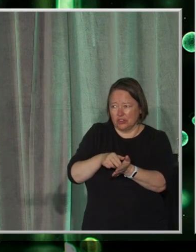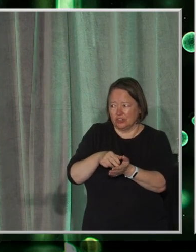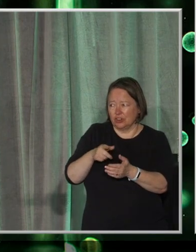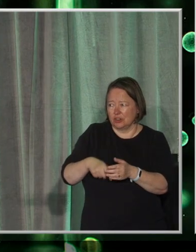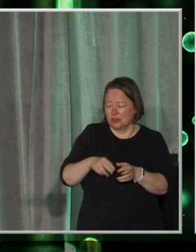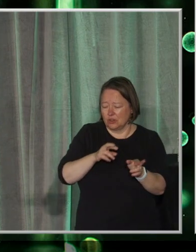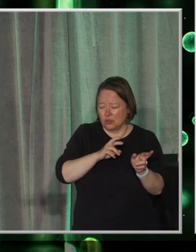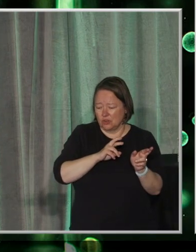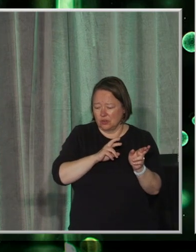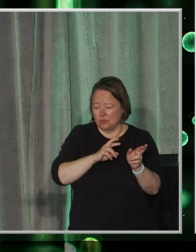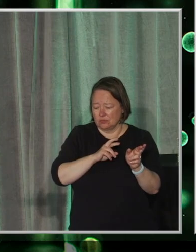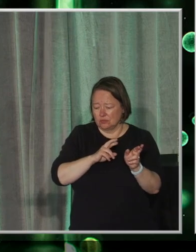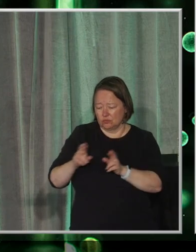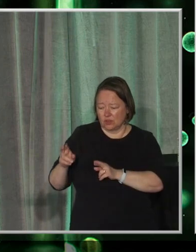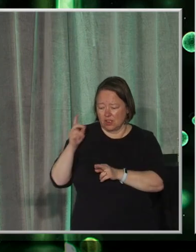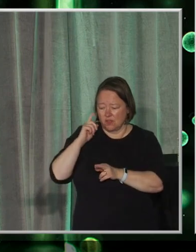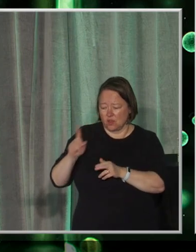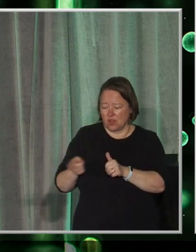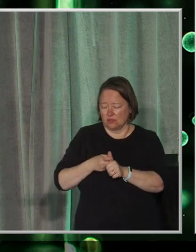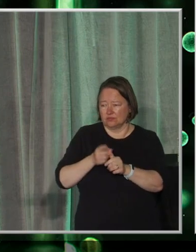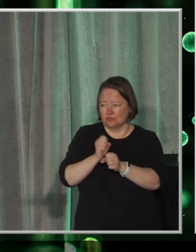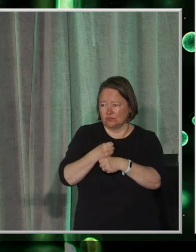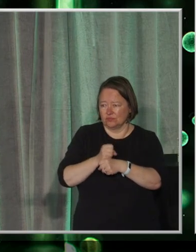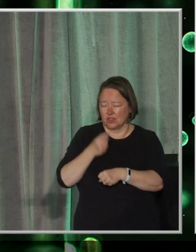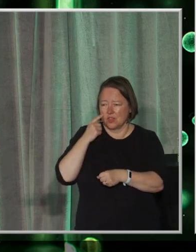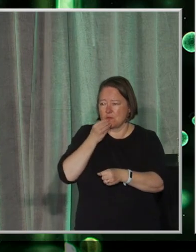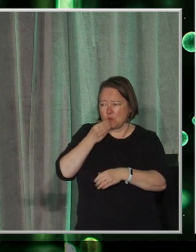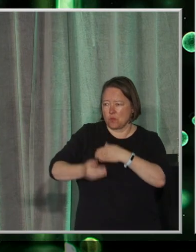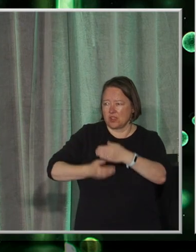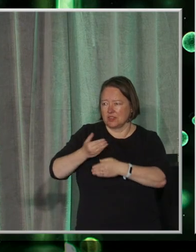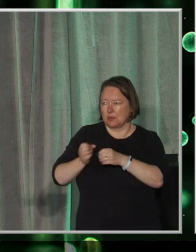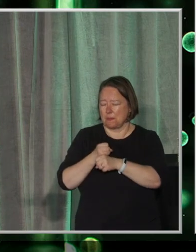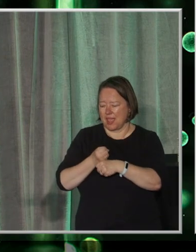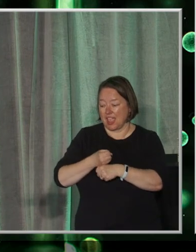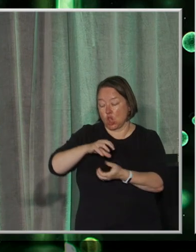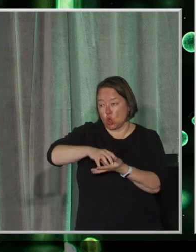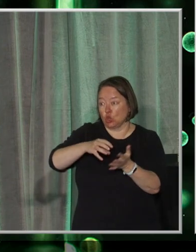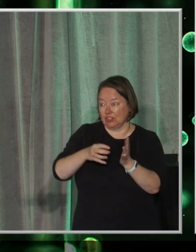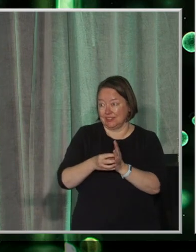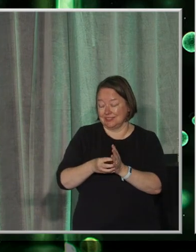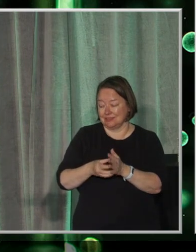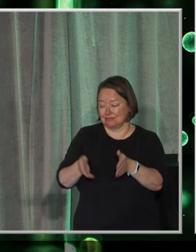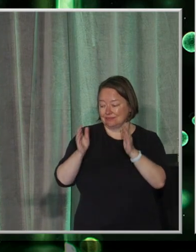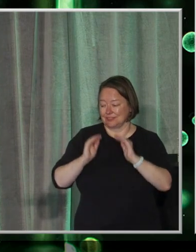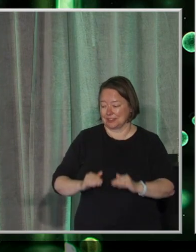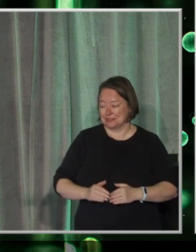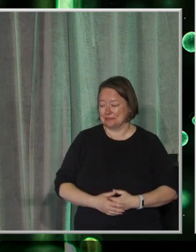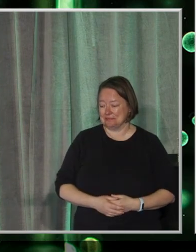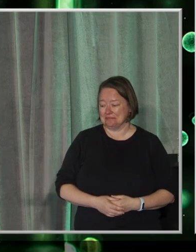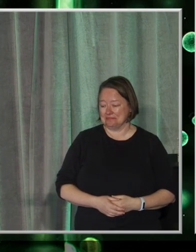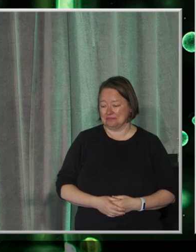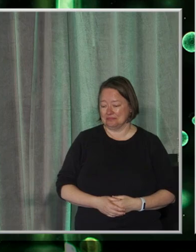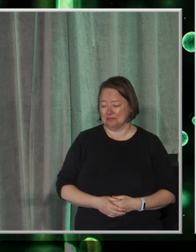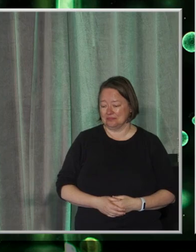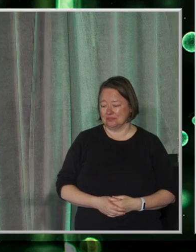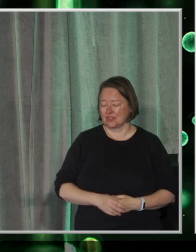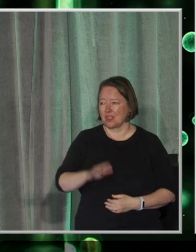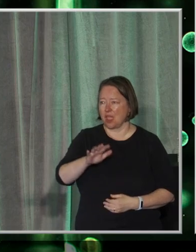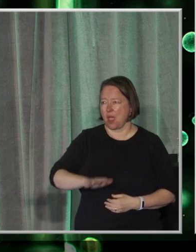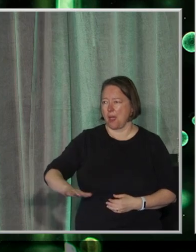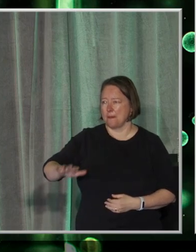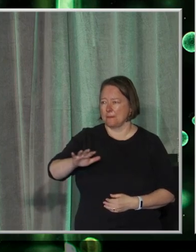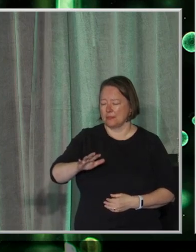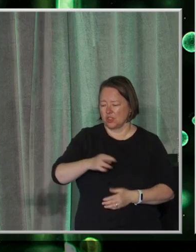two of prototyping, where we did food processing by making cookies next. And about